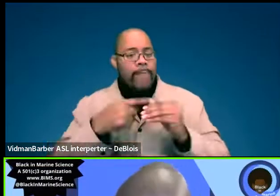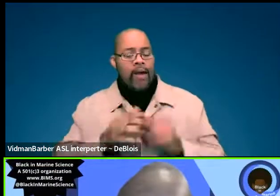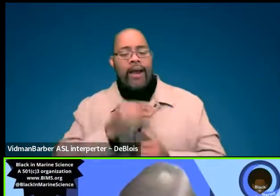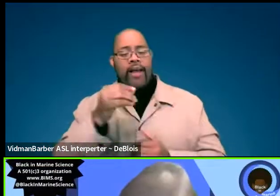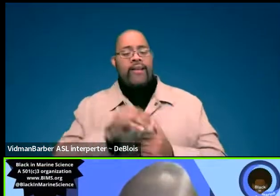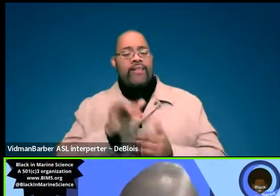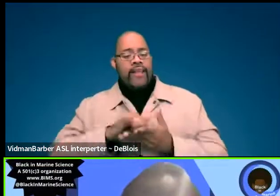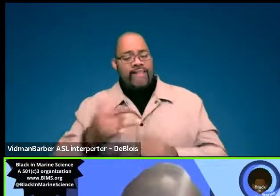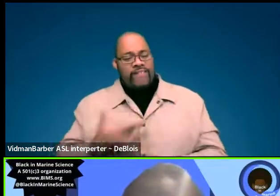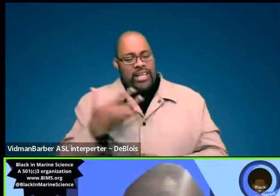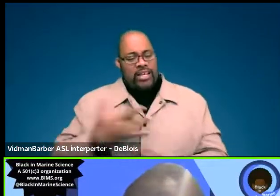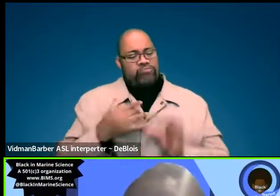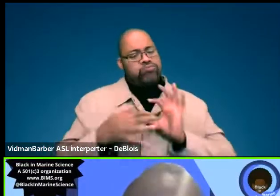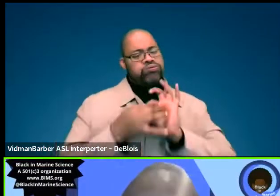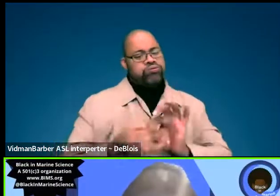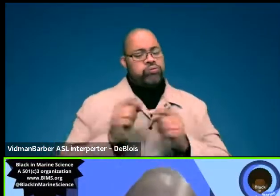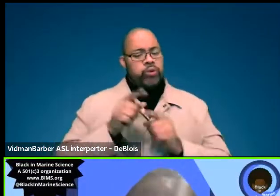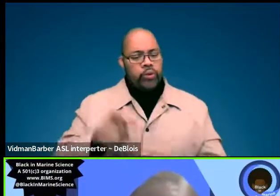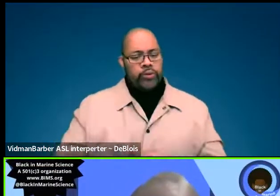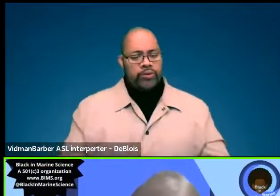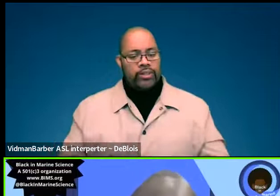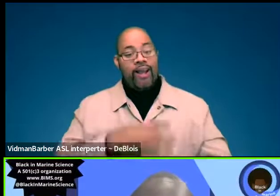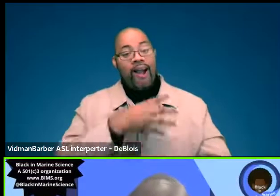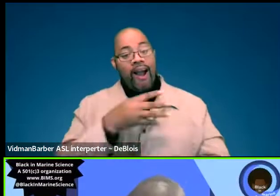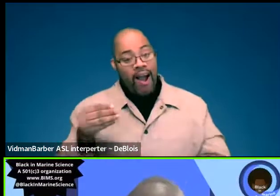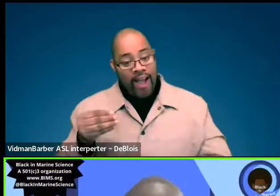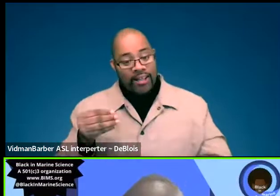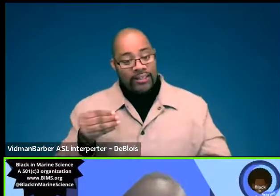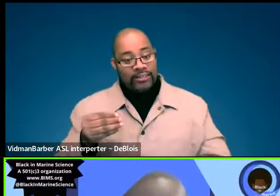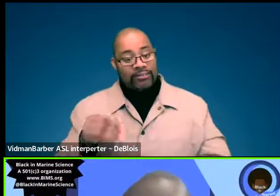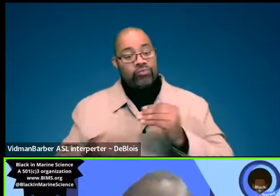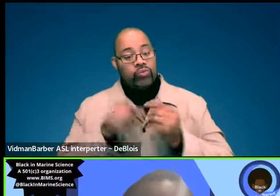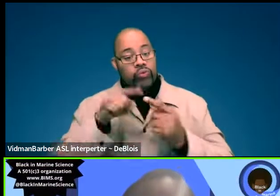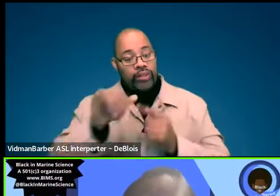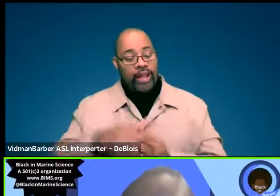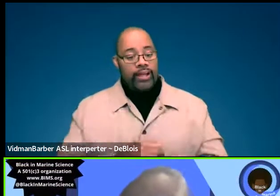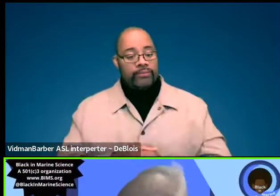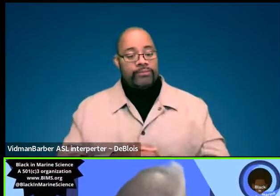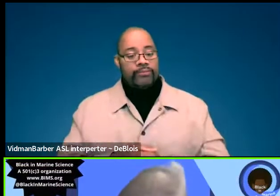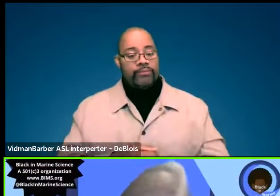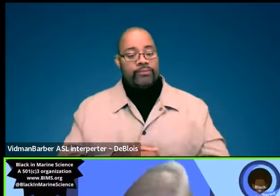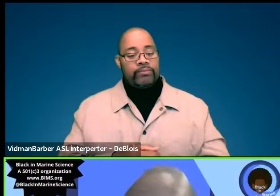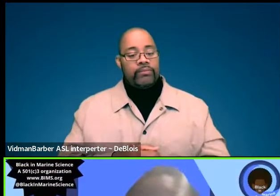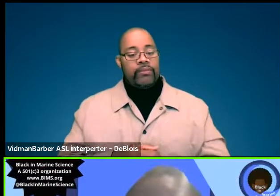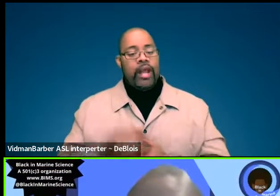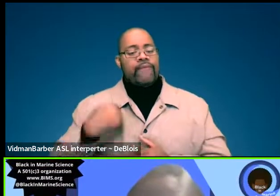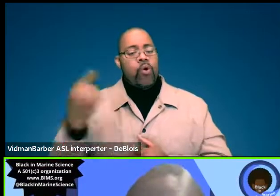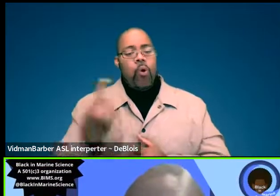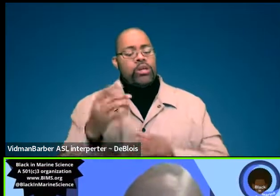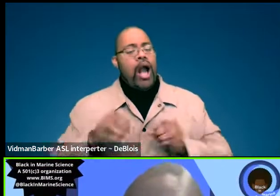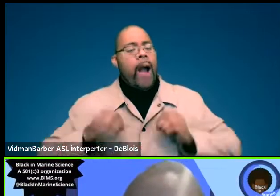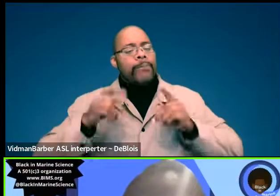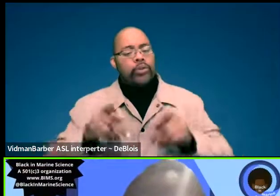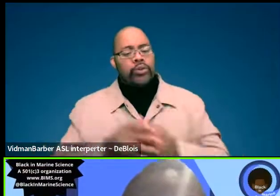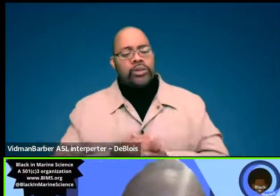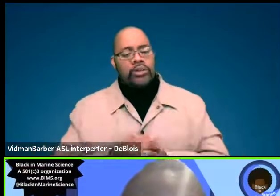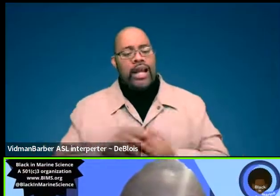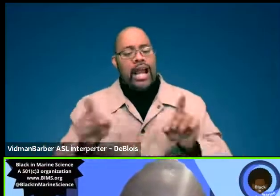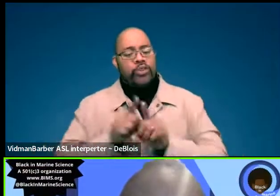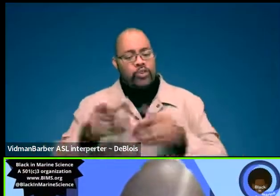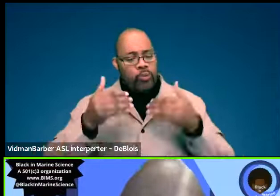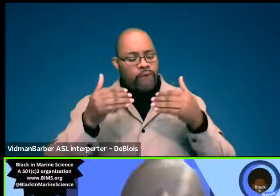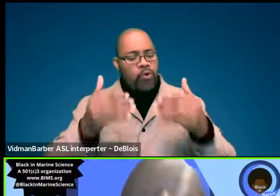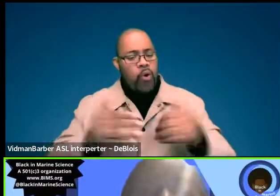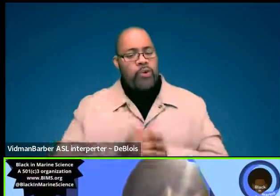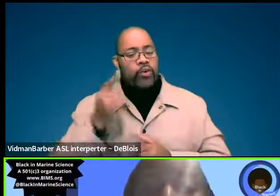they feel connected to you. And in addition to that, there's always opportunities as you move